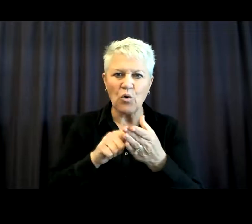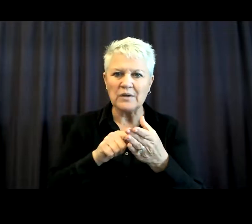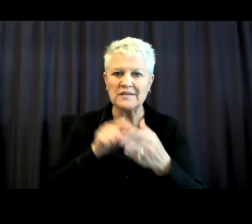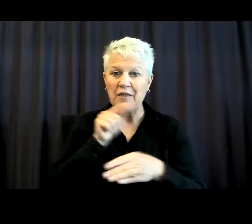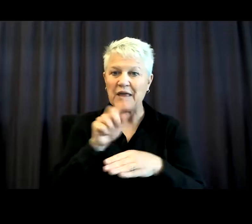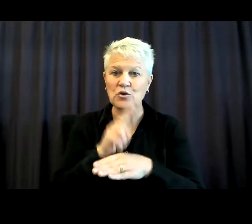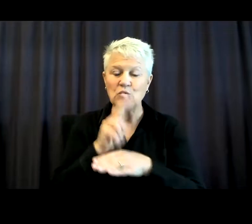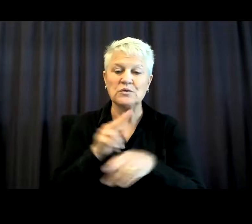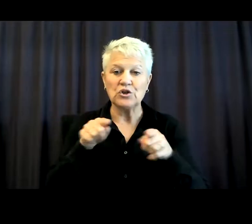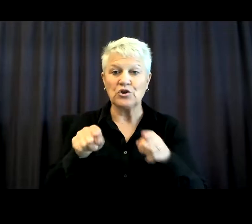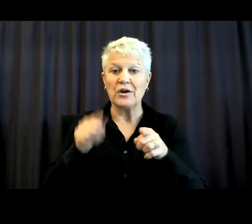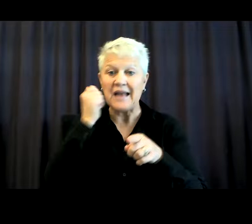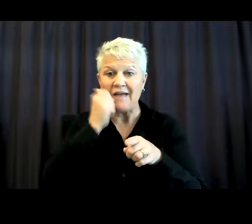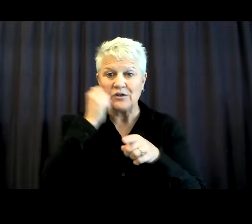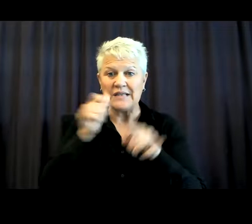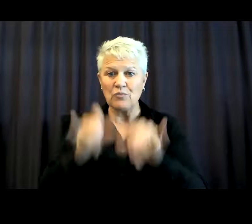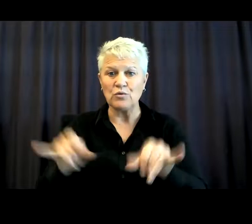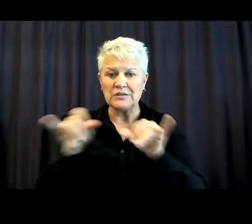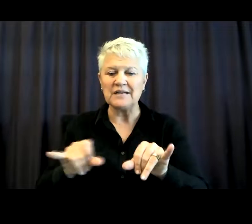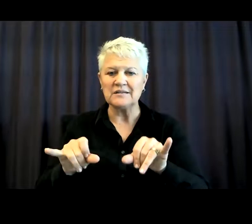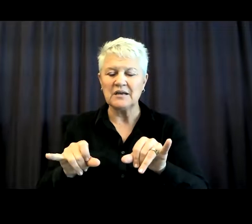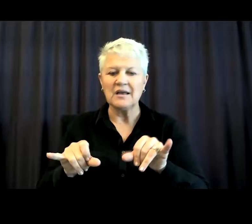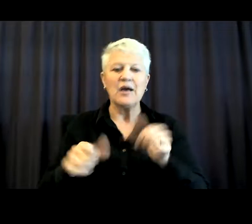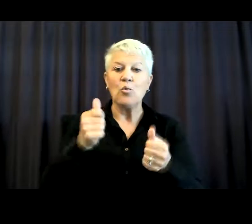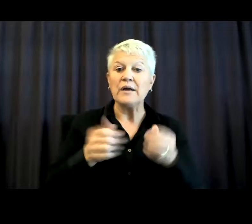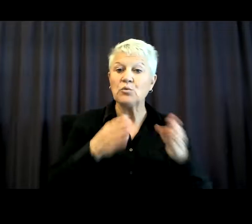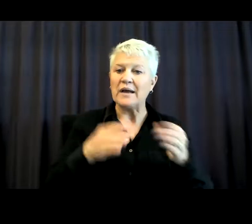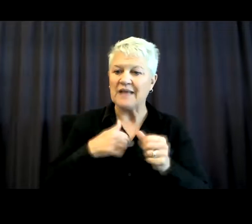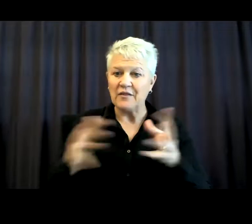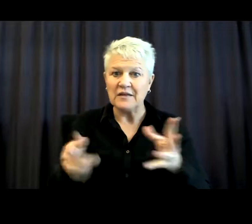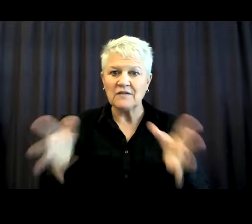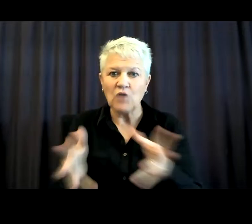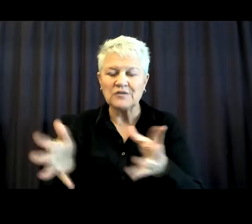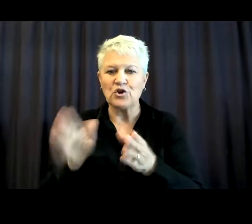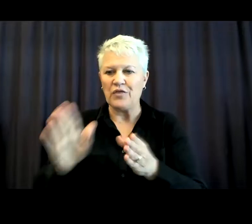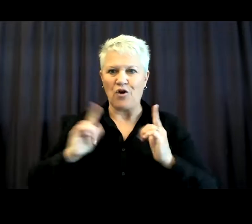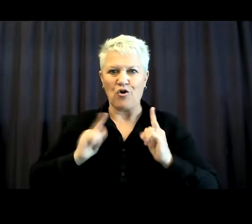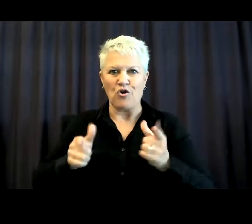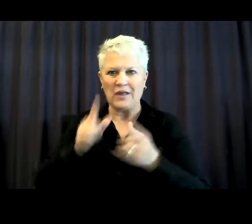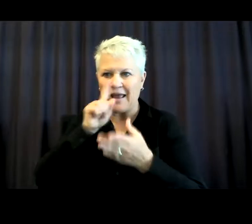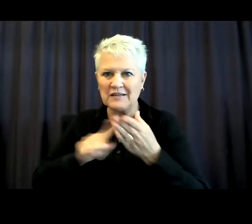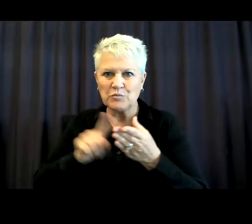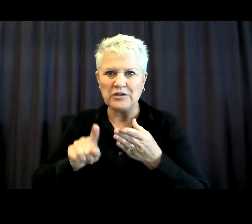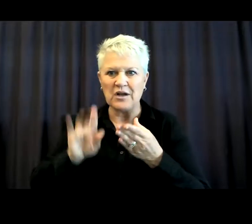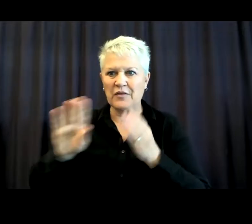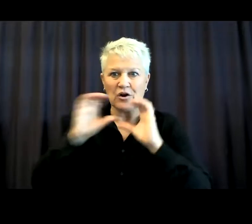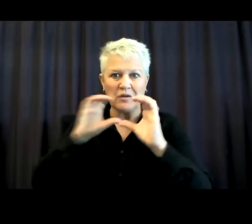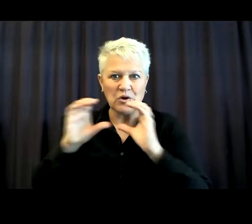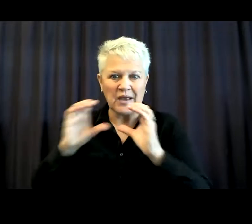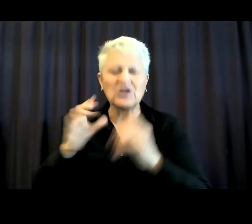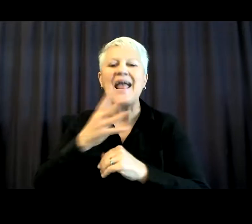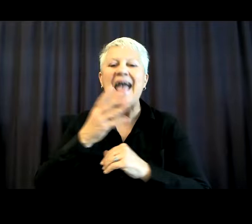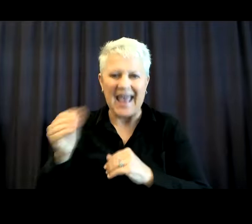everyday routines? And in what ways can this approach foster a child's early exploration, communication,